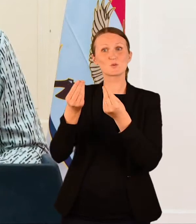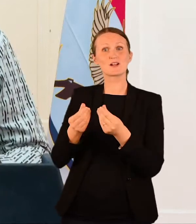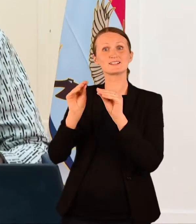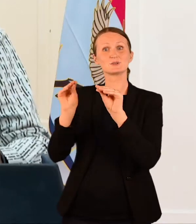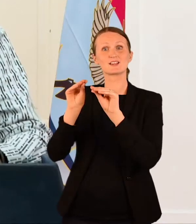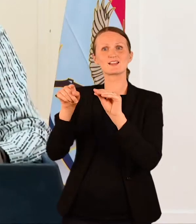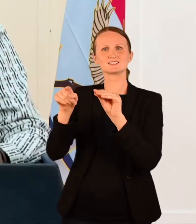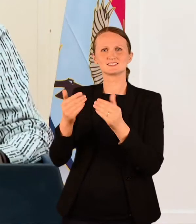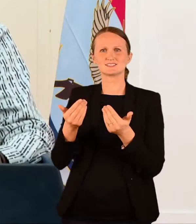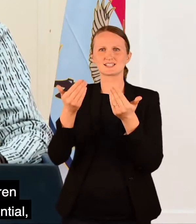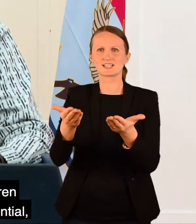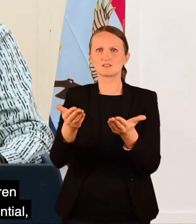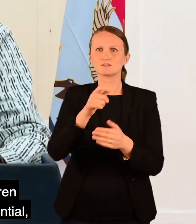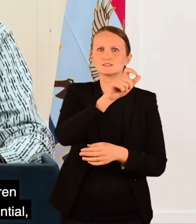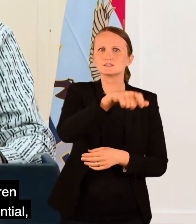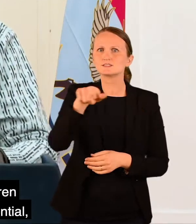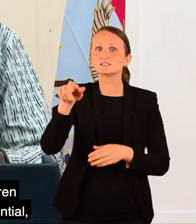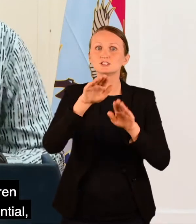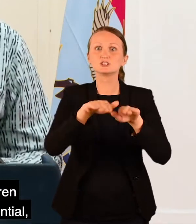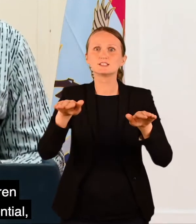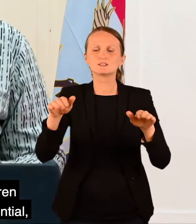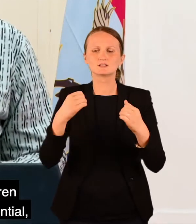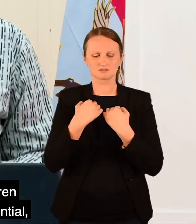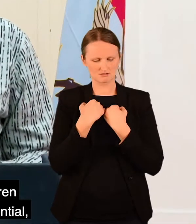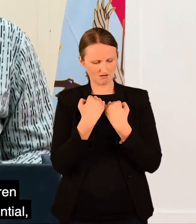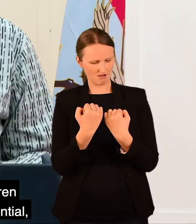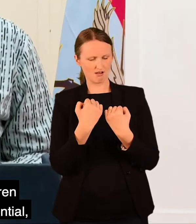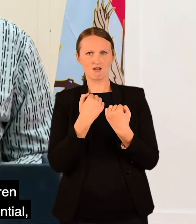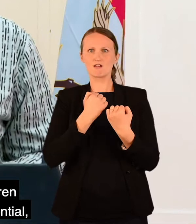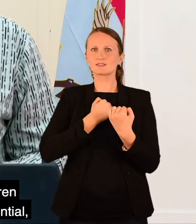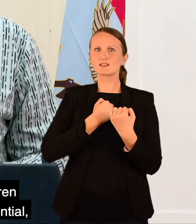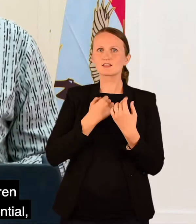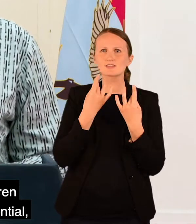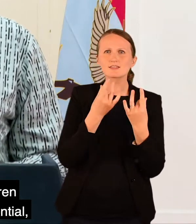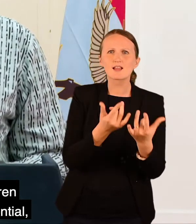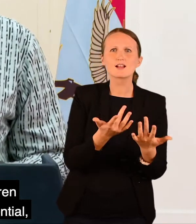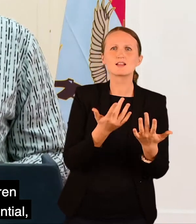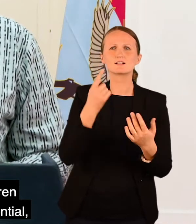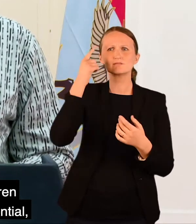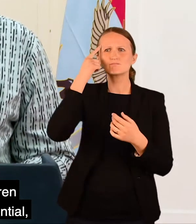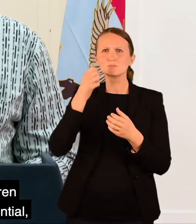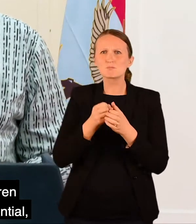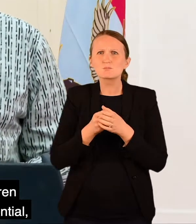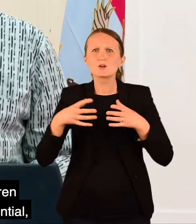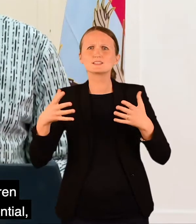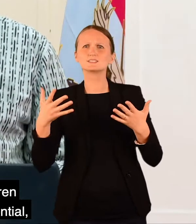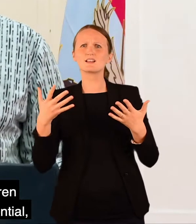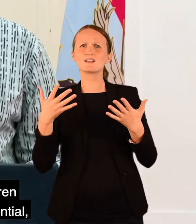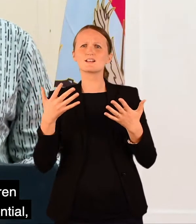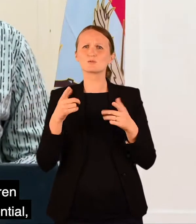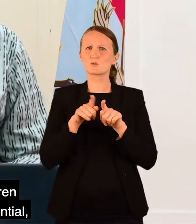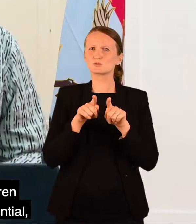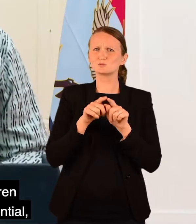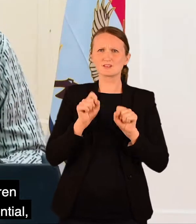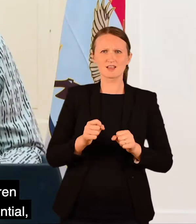goal. With quality education, our children can discover their talents